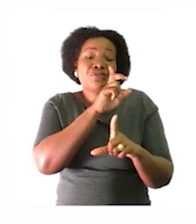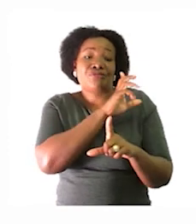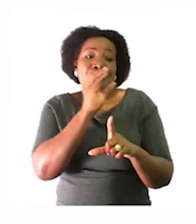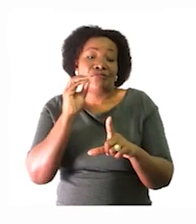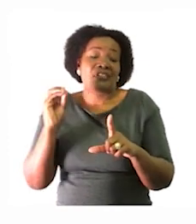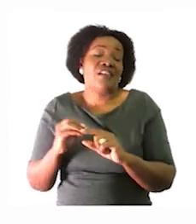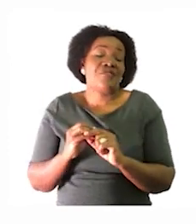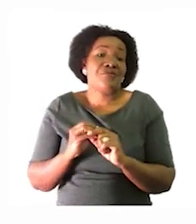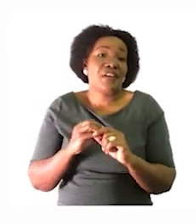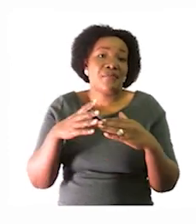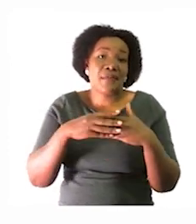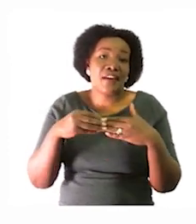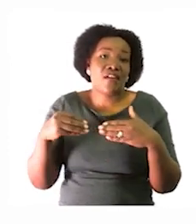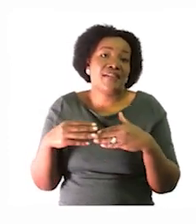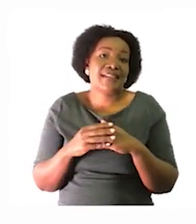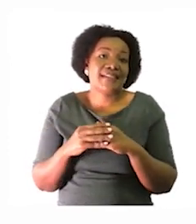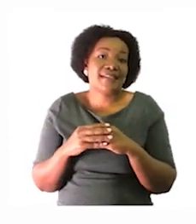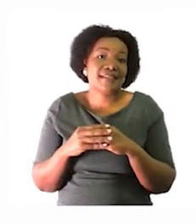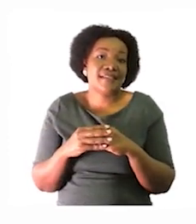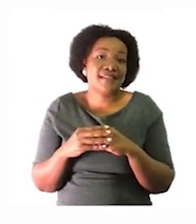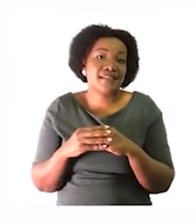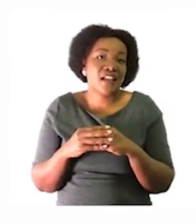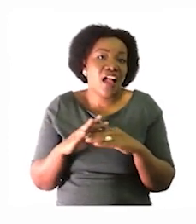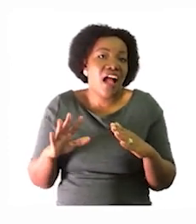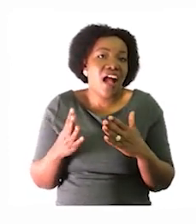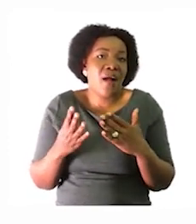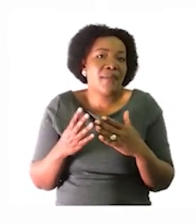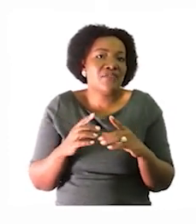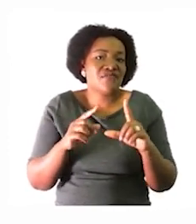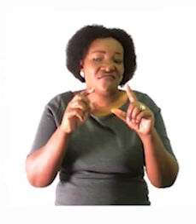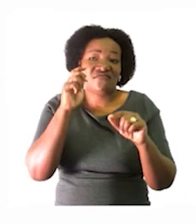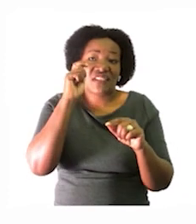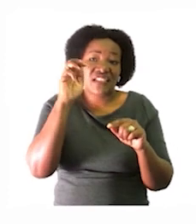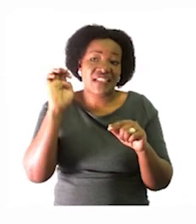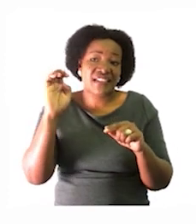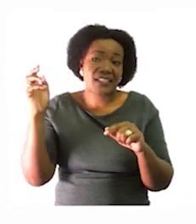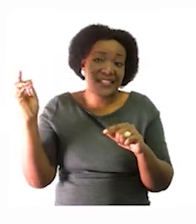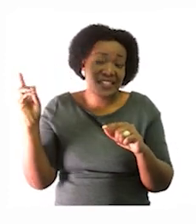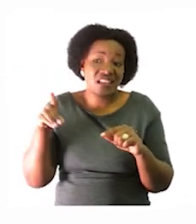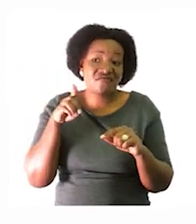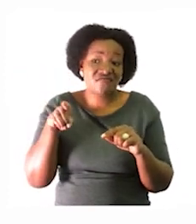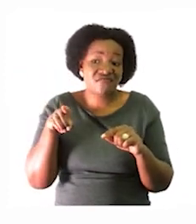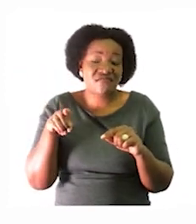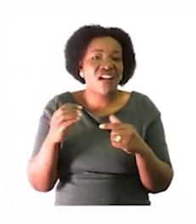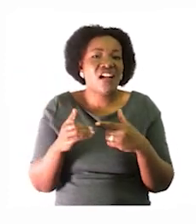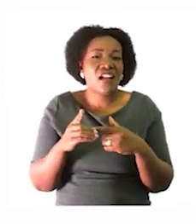had 100 Namibian dollars. How about Ted? You go to Ted and then